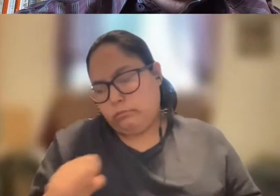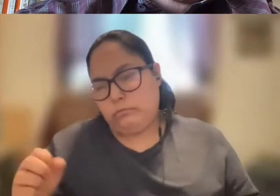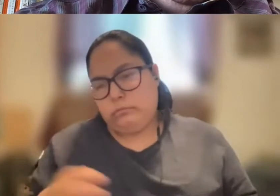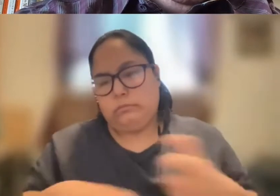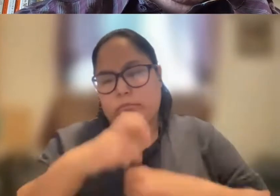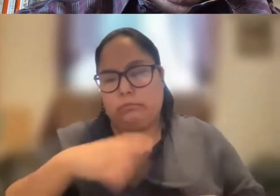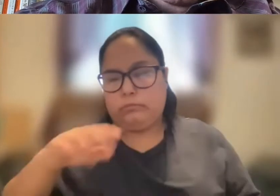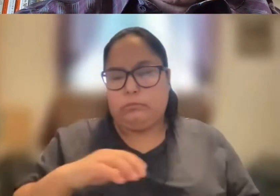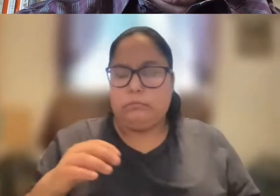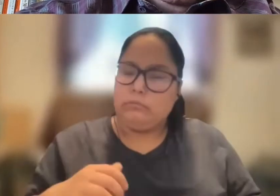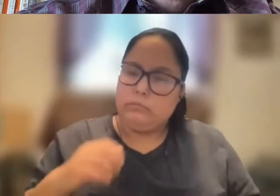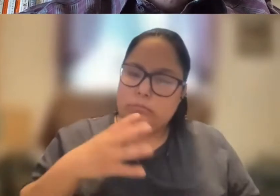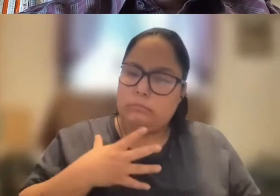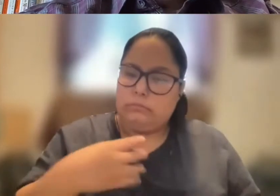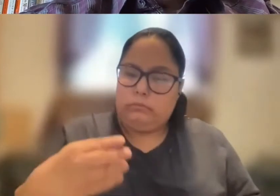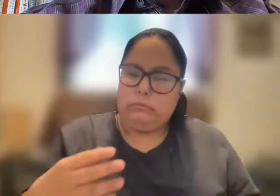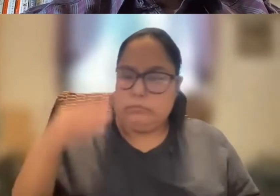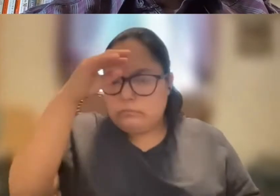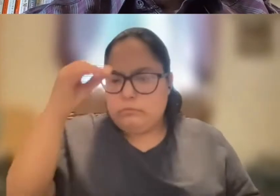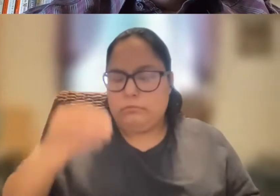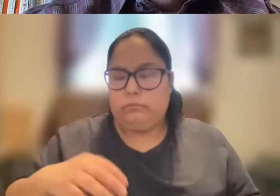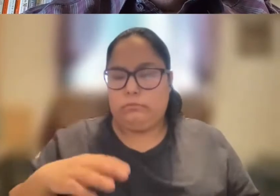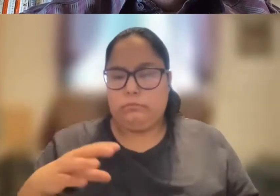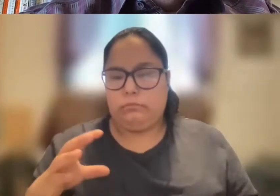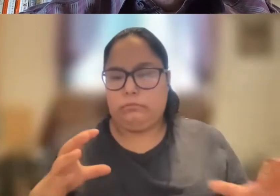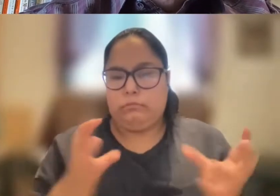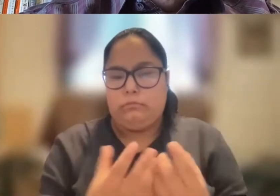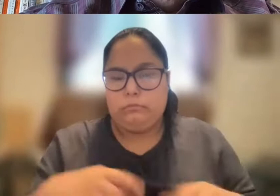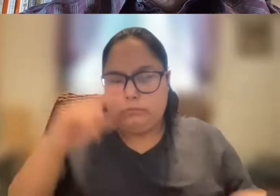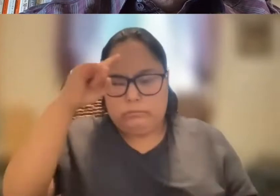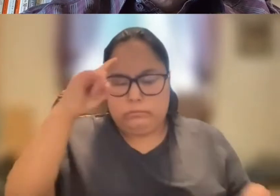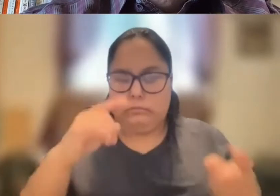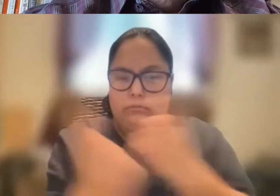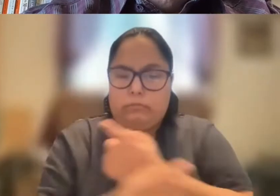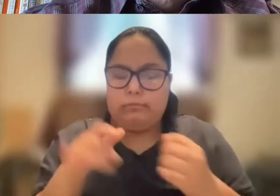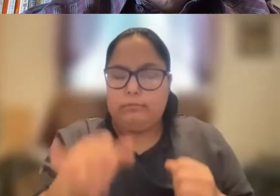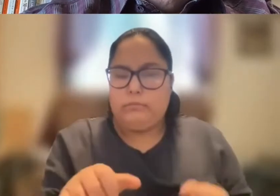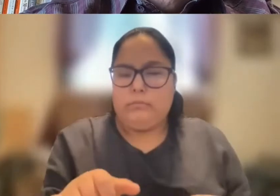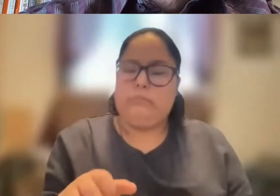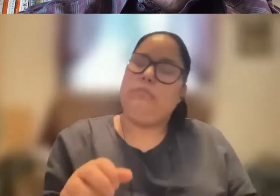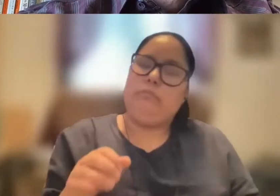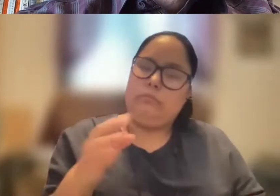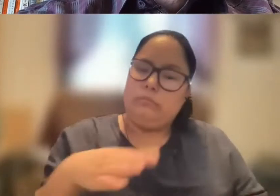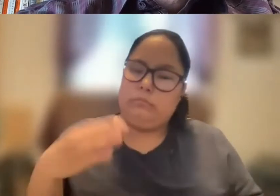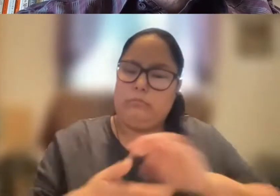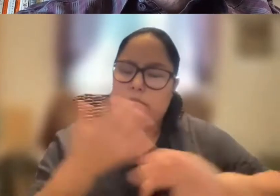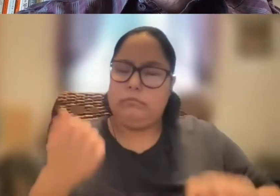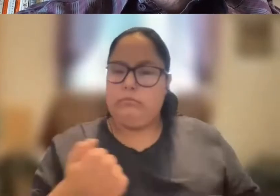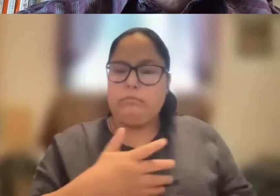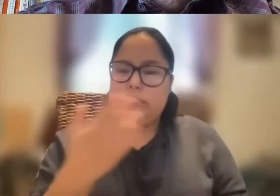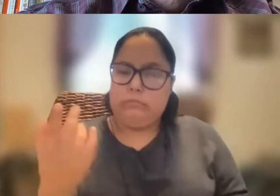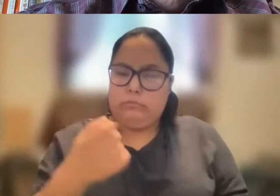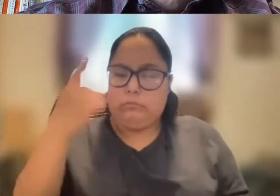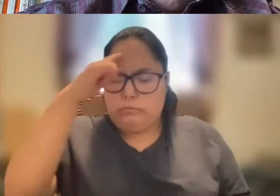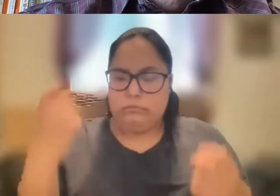old white boys club for a long time at leadership. And I think that this change will be what's going to affect the